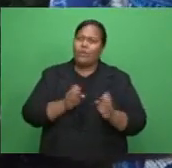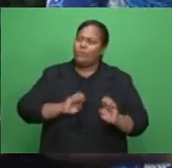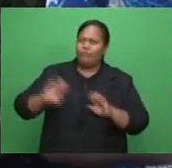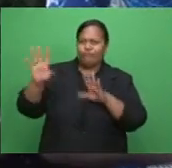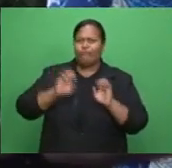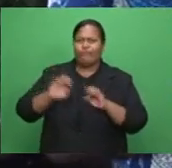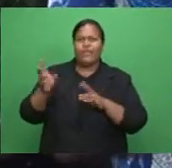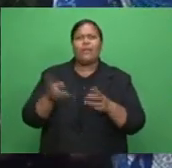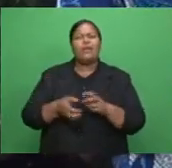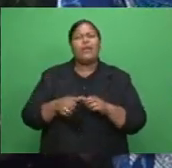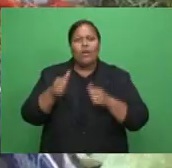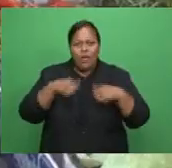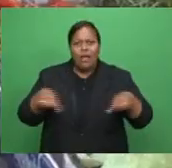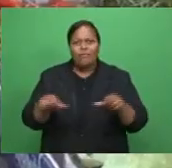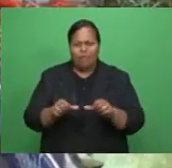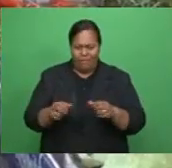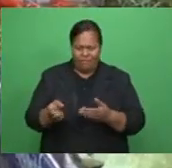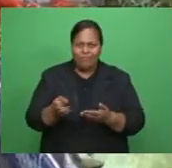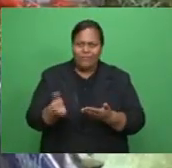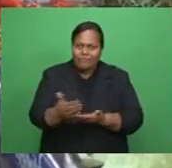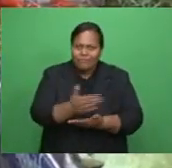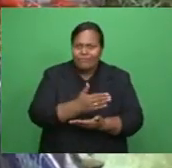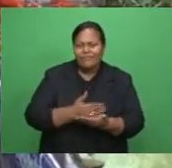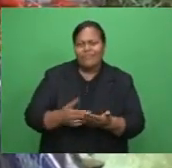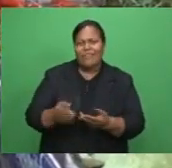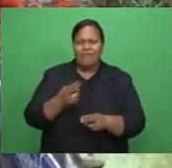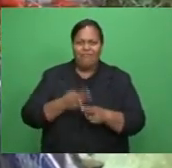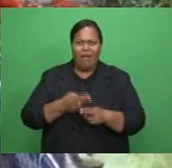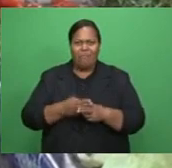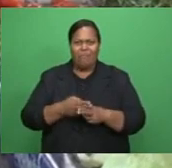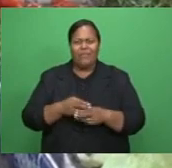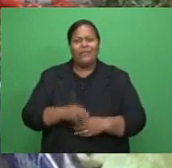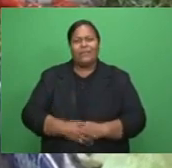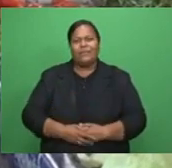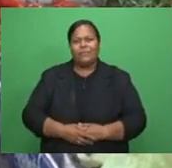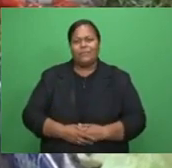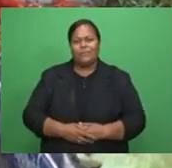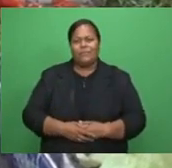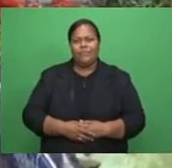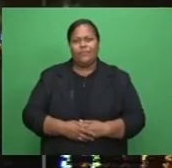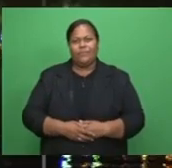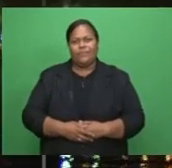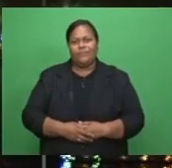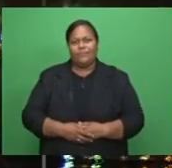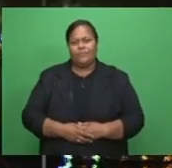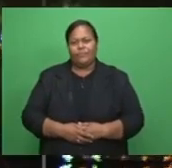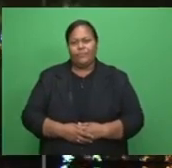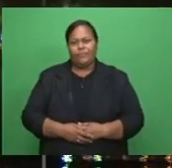to Australia, New Zealand and the United States. Kritika Kumar, FBC News.